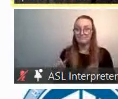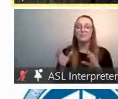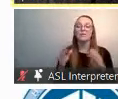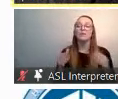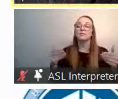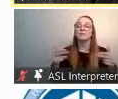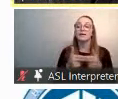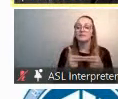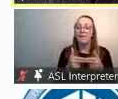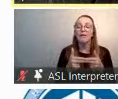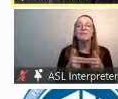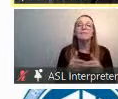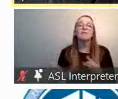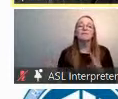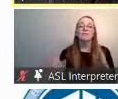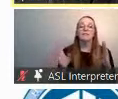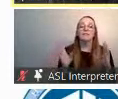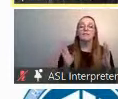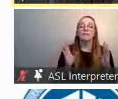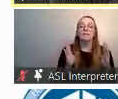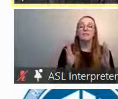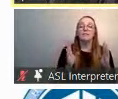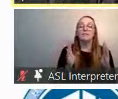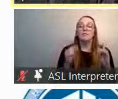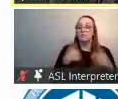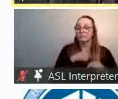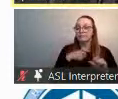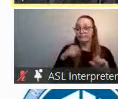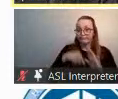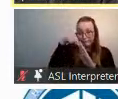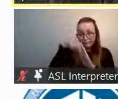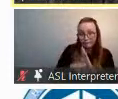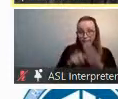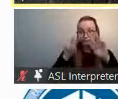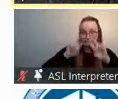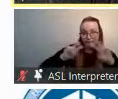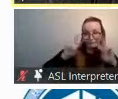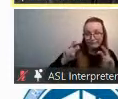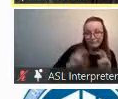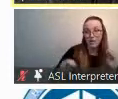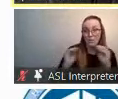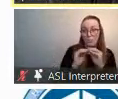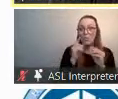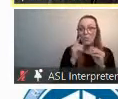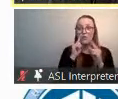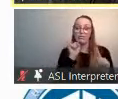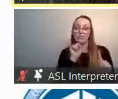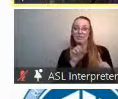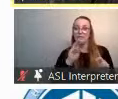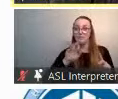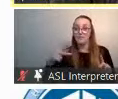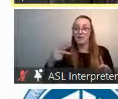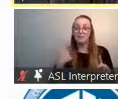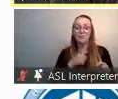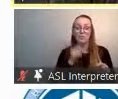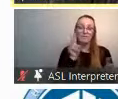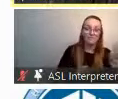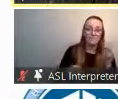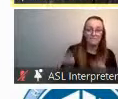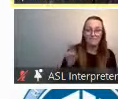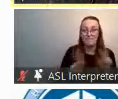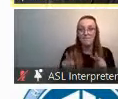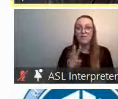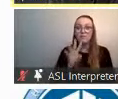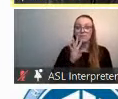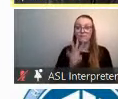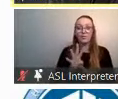We can dig down further, and in these maps, we've looked at 4-year-olds who are not